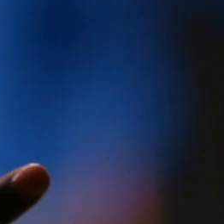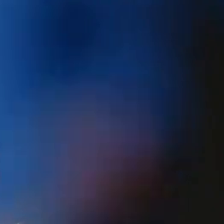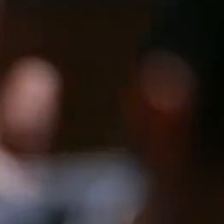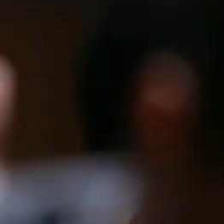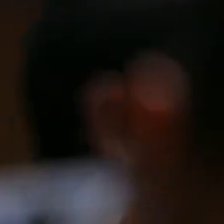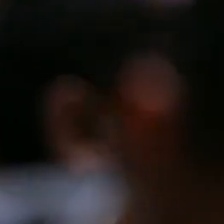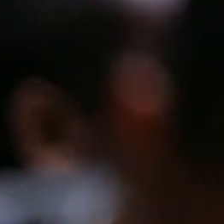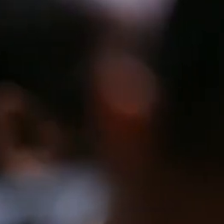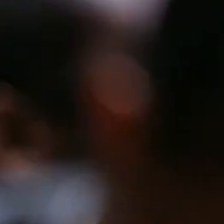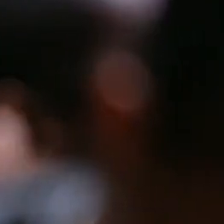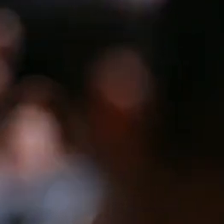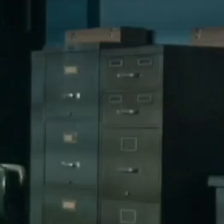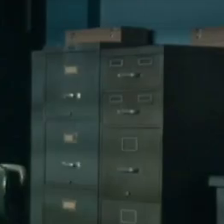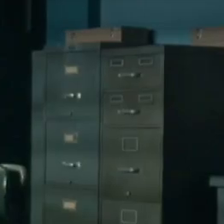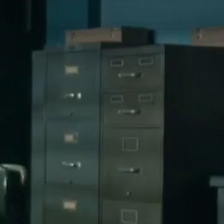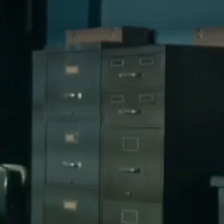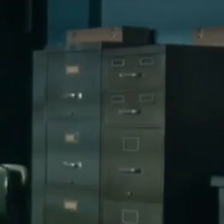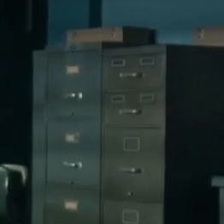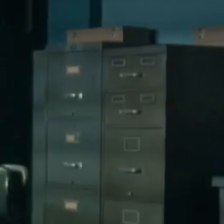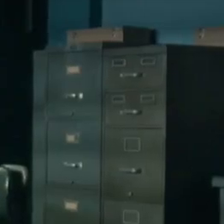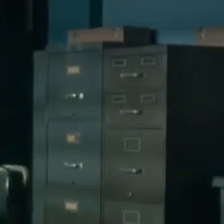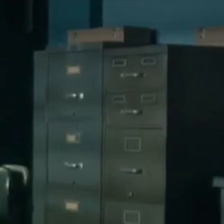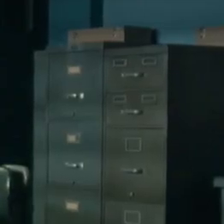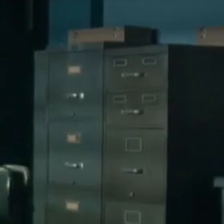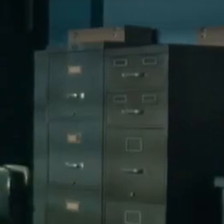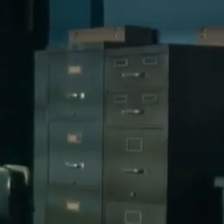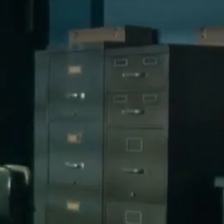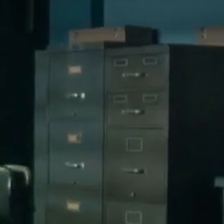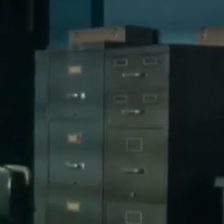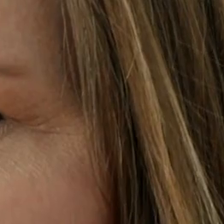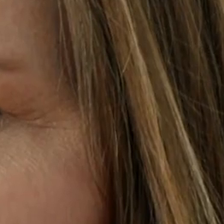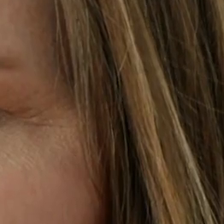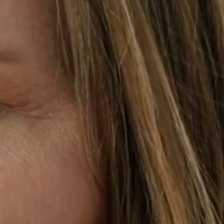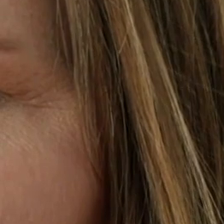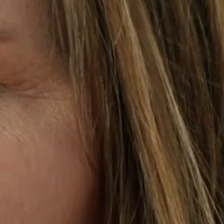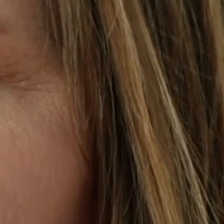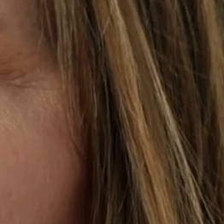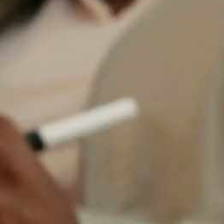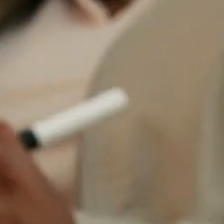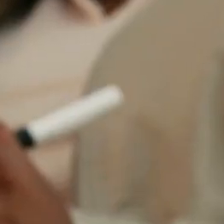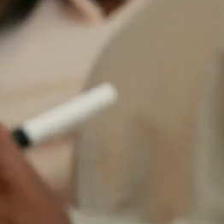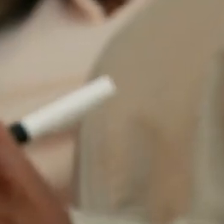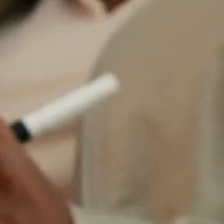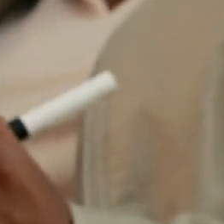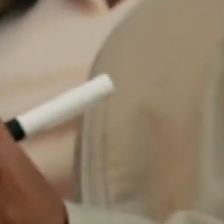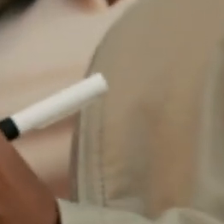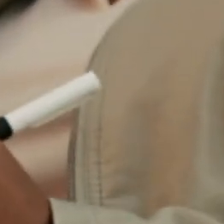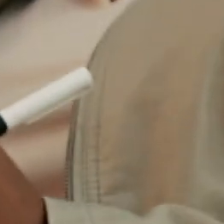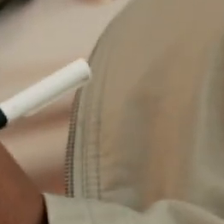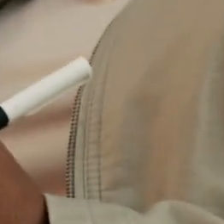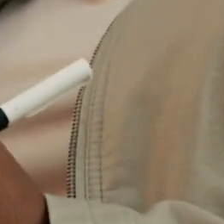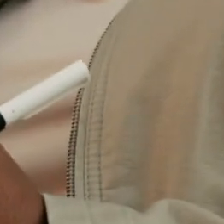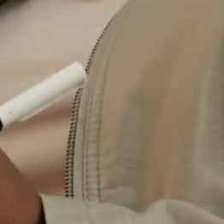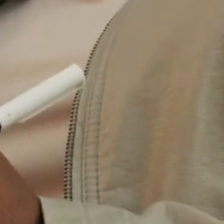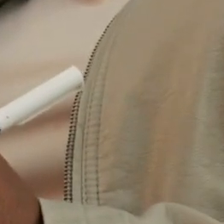more currency than someone below. Anybody who's on the front lines of these struggles, they will pay a price. When you've been fired from the